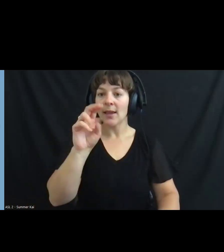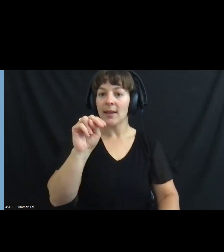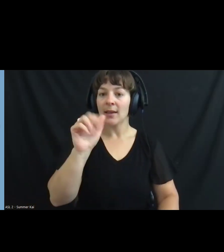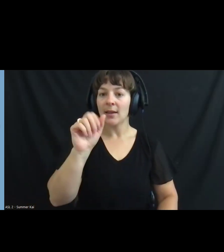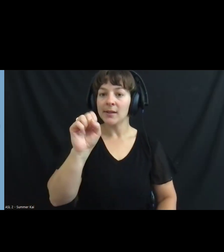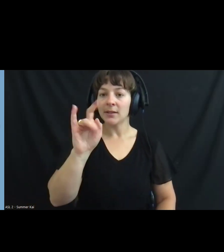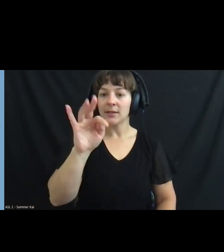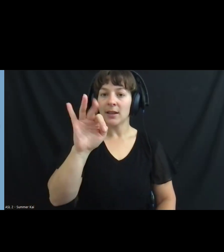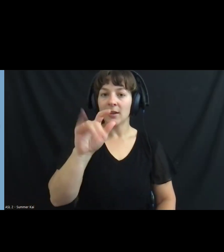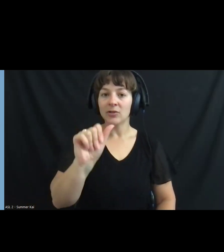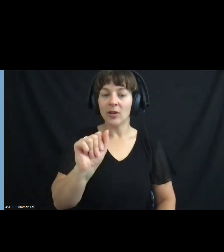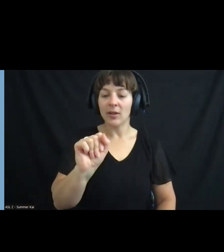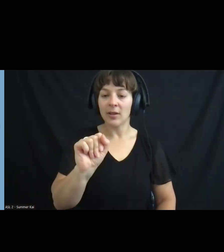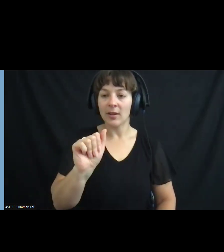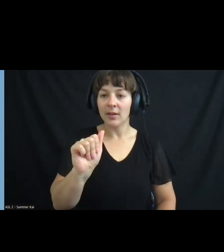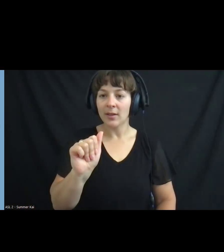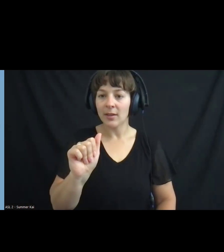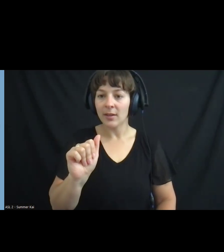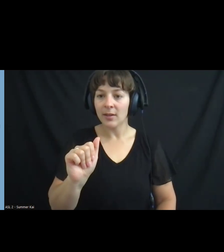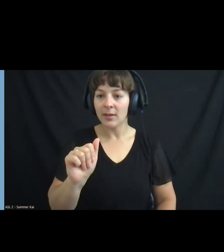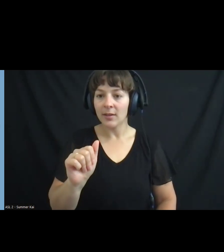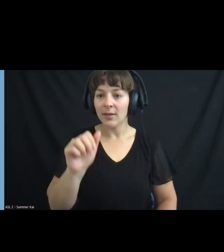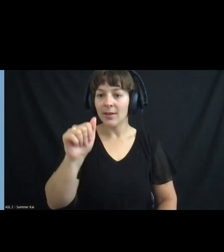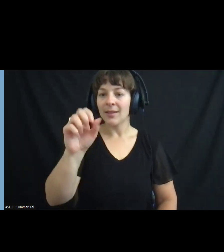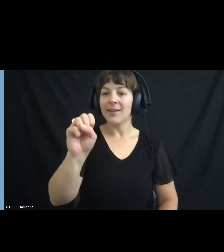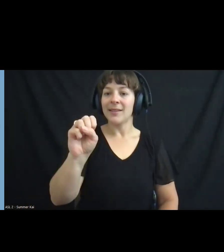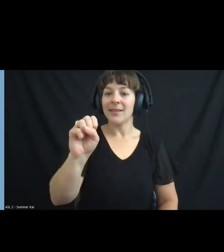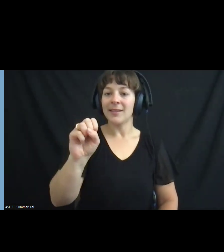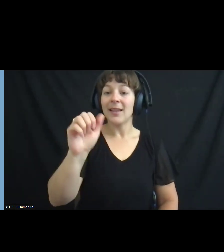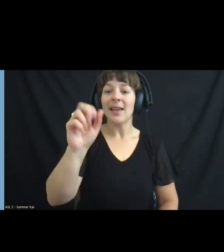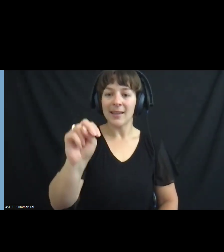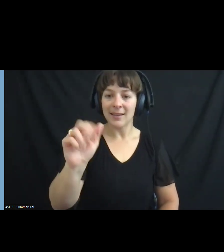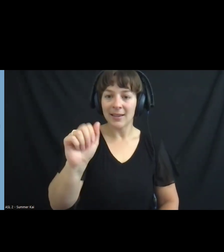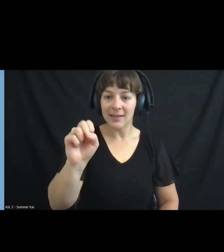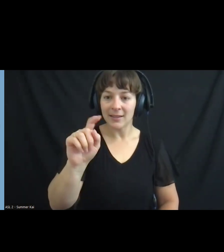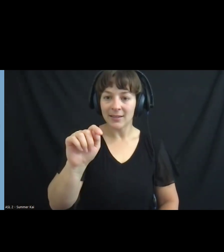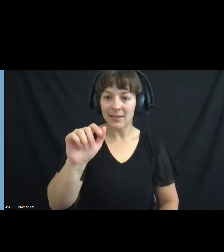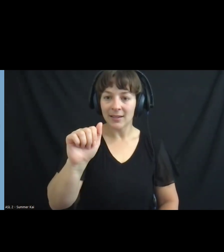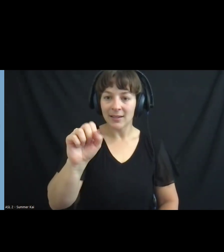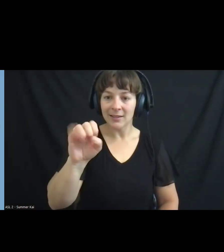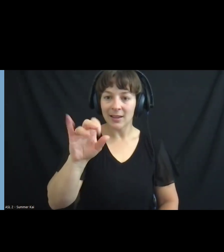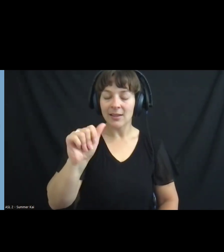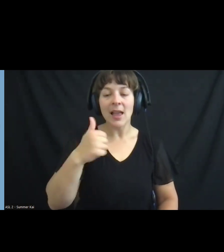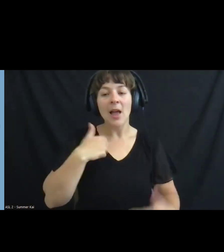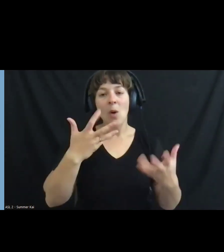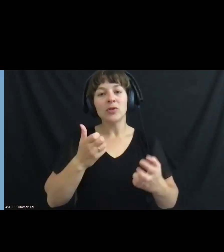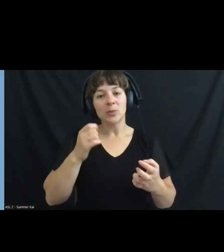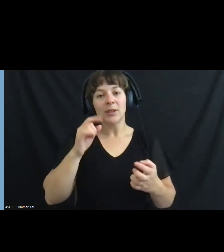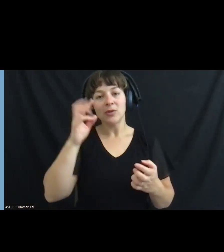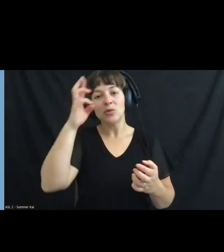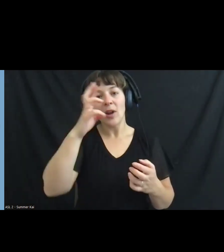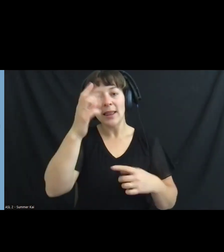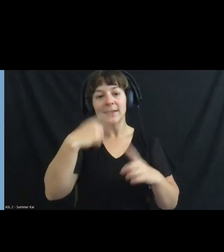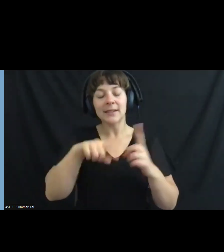then we'll hear from Michelle. Okay, I just want to be realistic about this. The Voices and